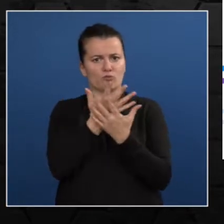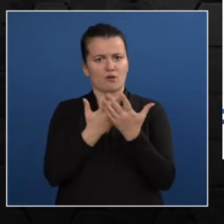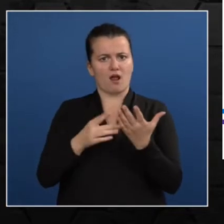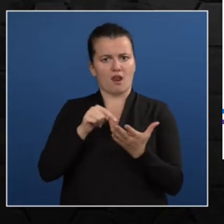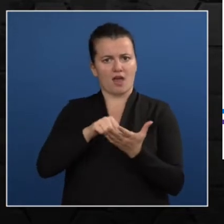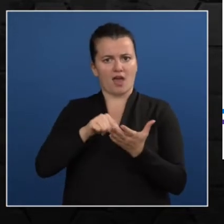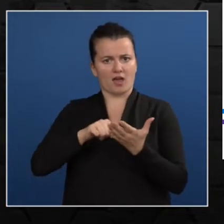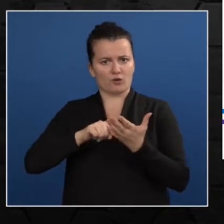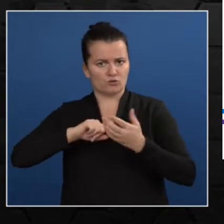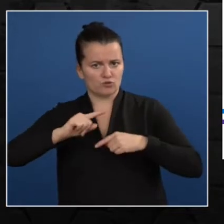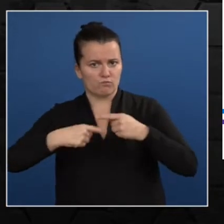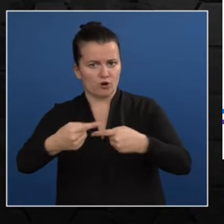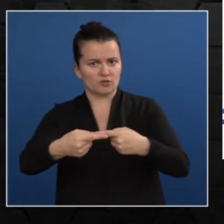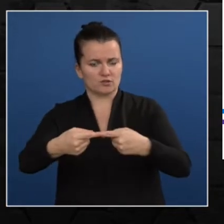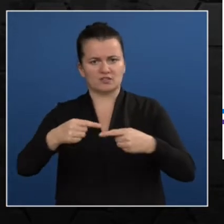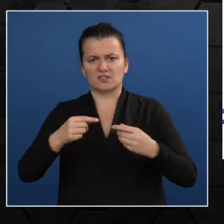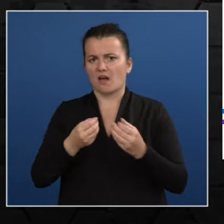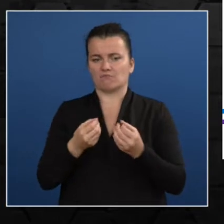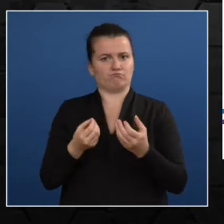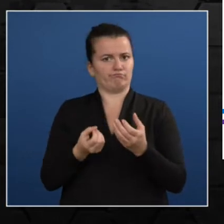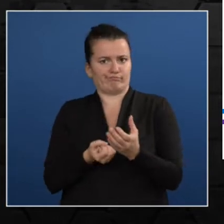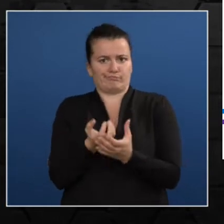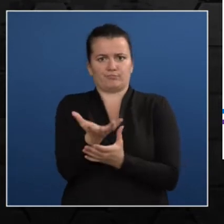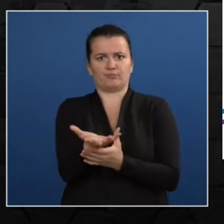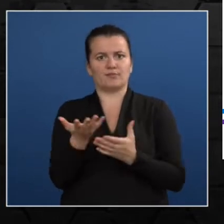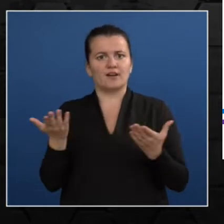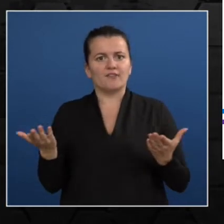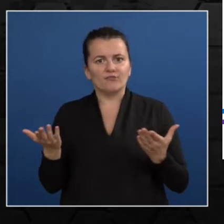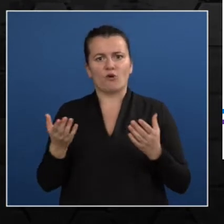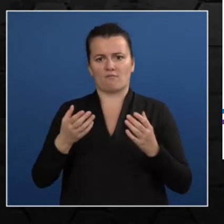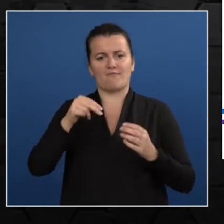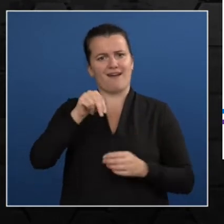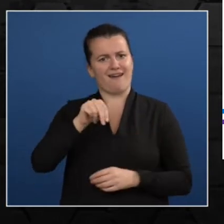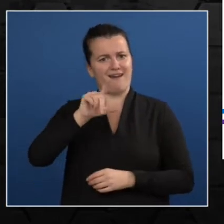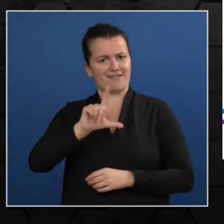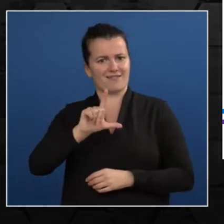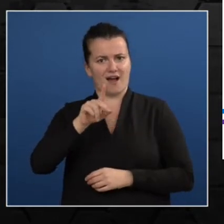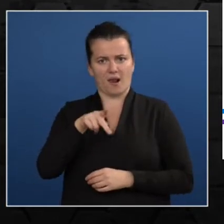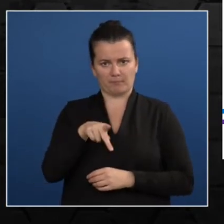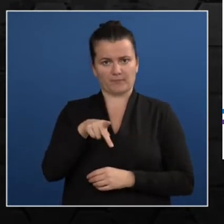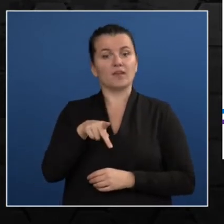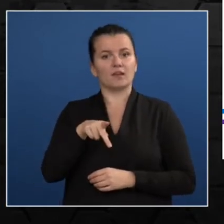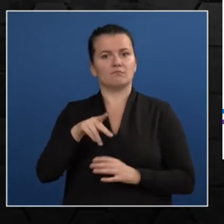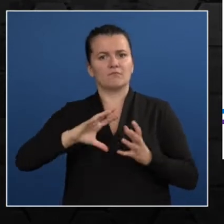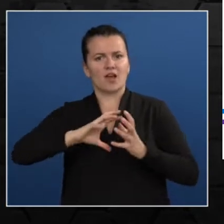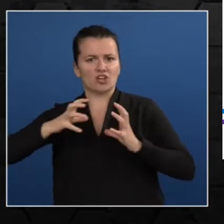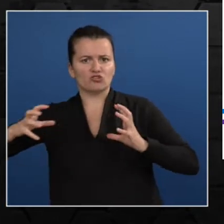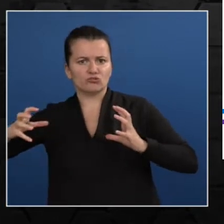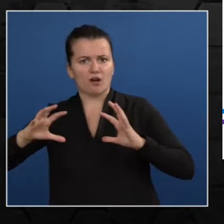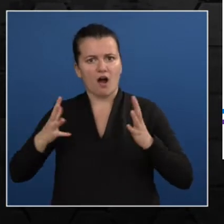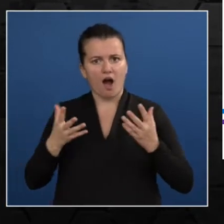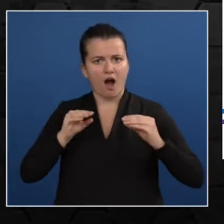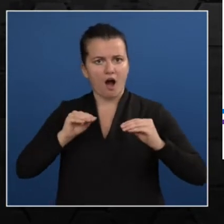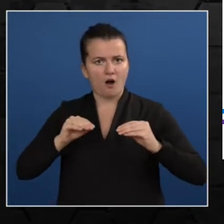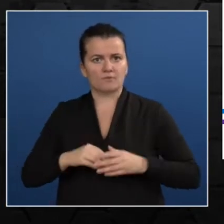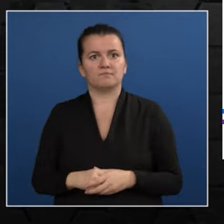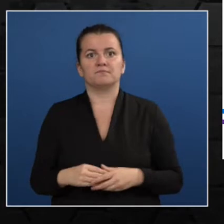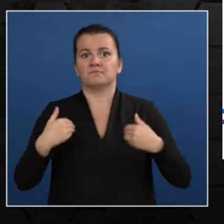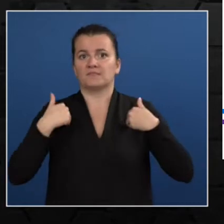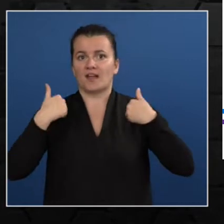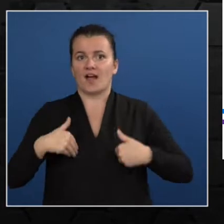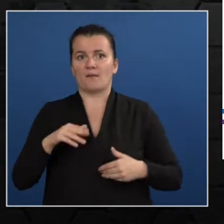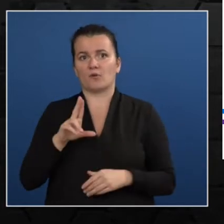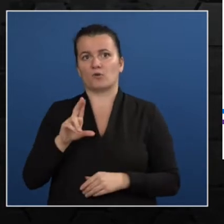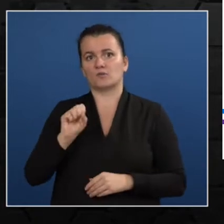this is just like sort of an introduction about me. Who am I? I'm a Beta MLSA, and other than that, I'm a